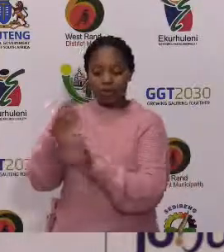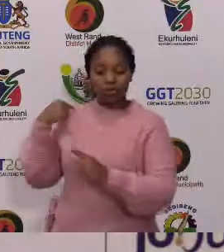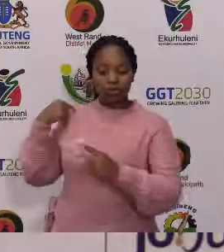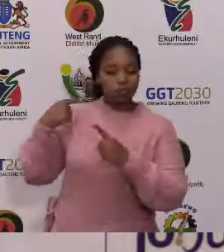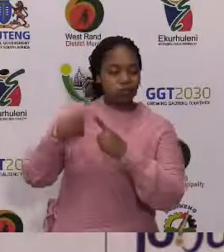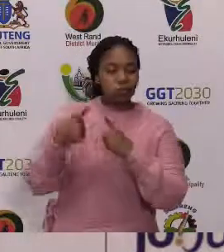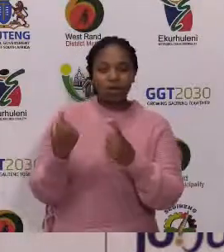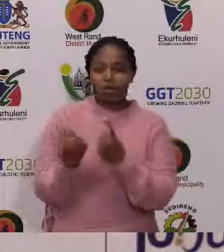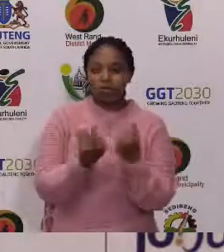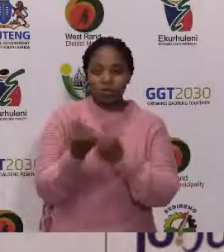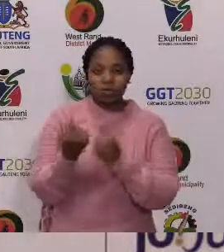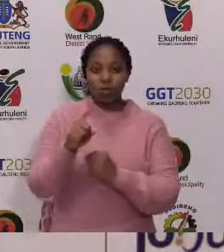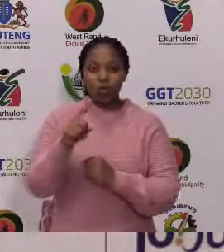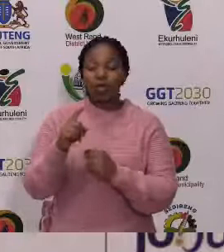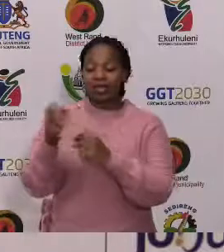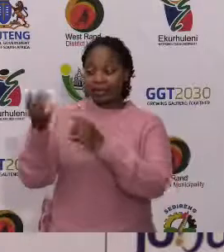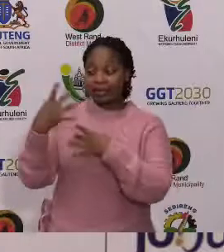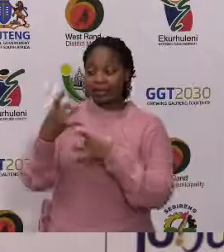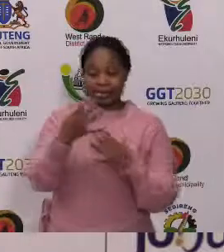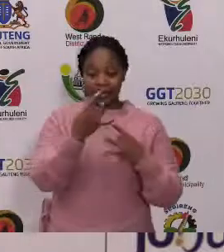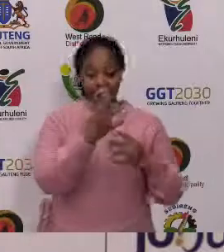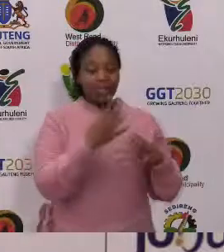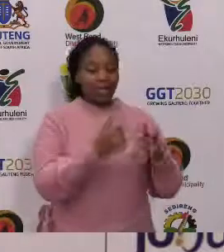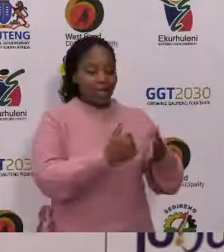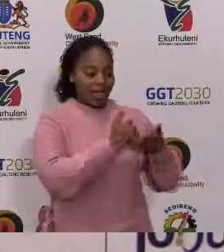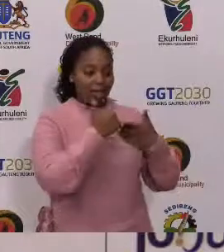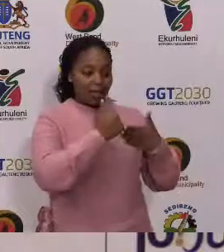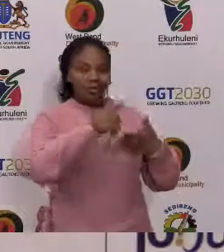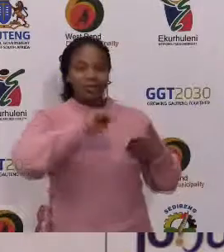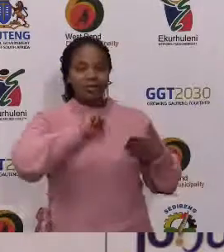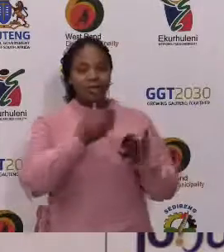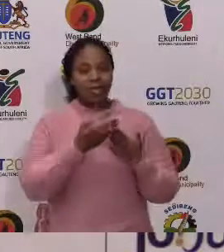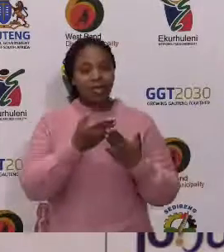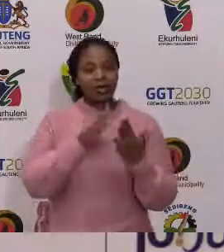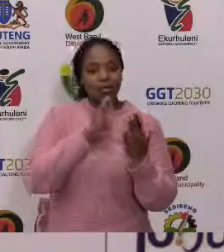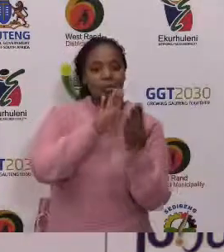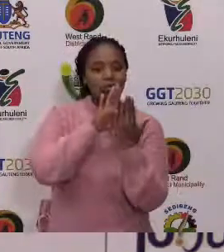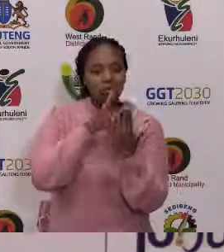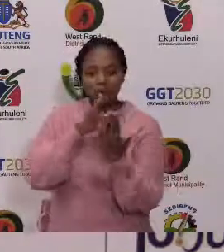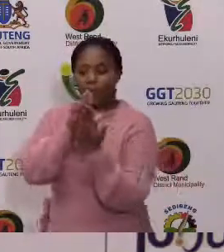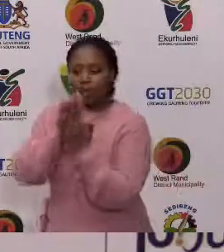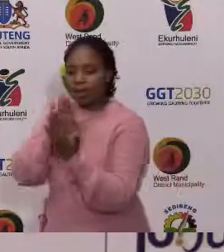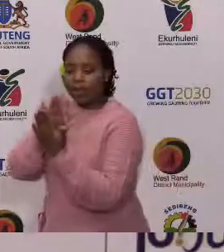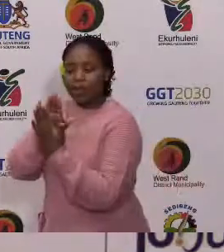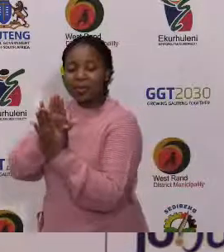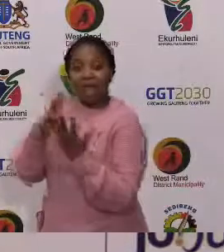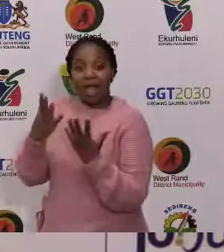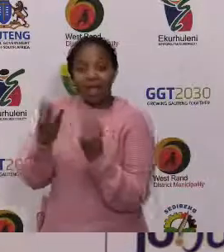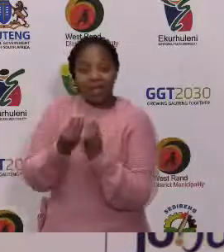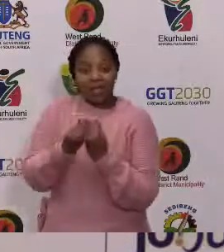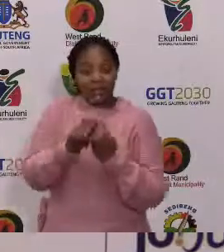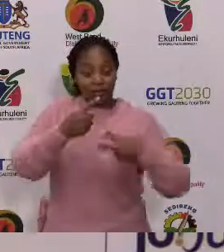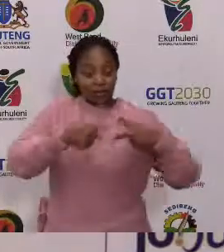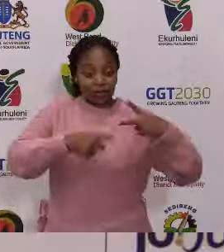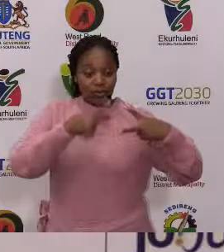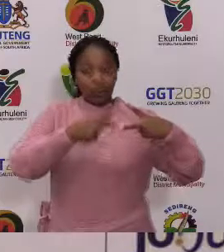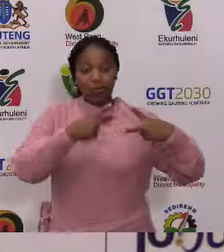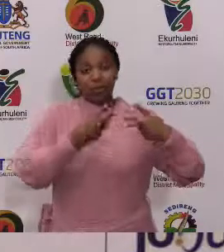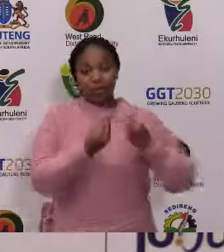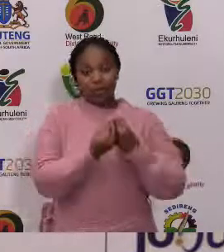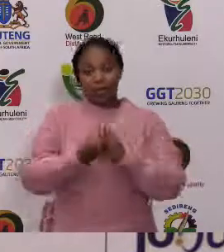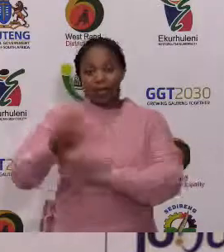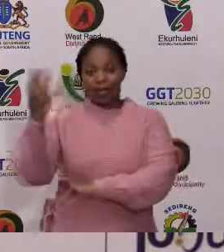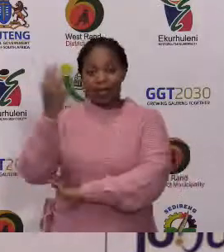is also informing our approach to two things, which is the next presentations we are going to